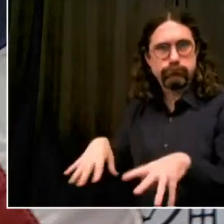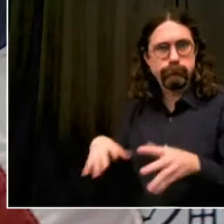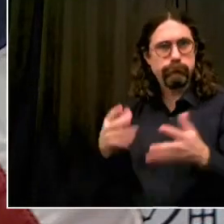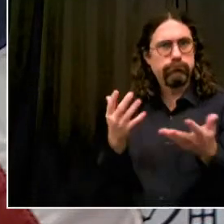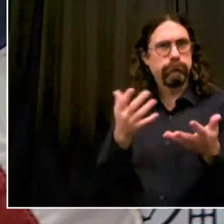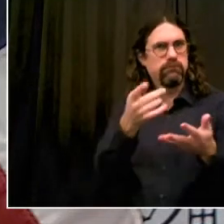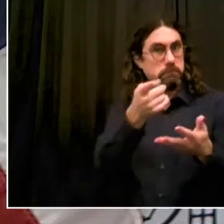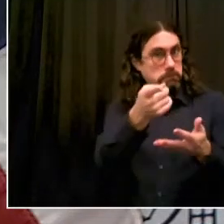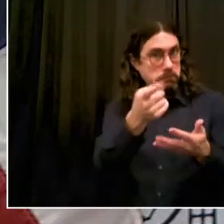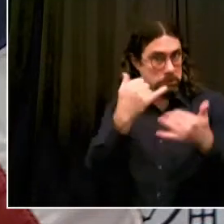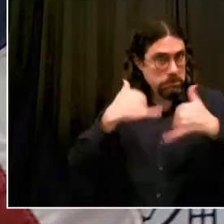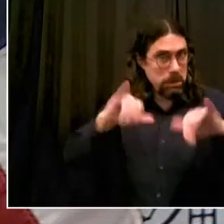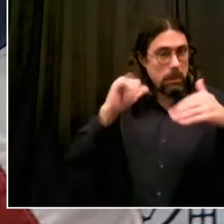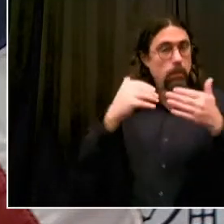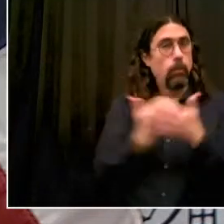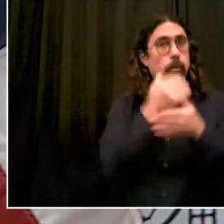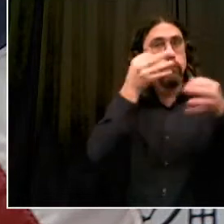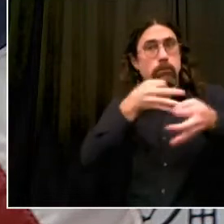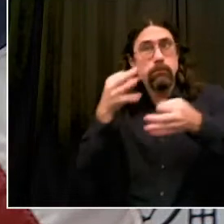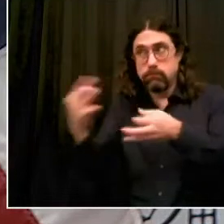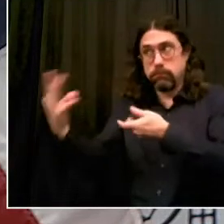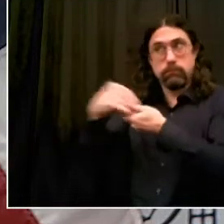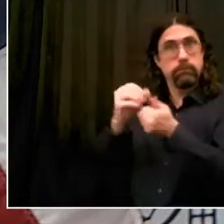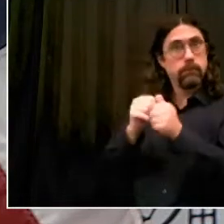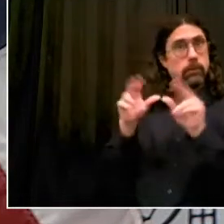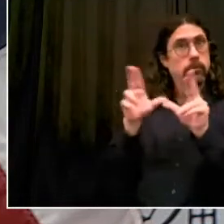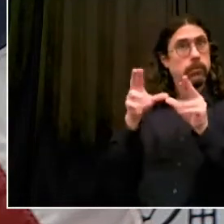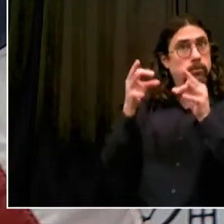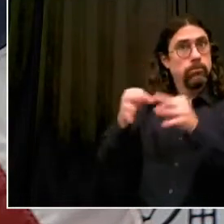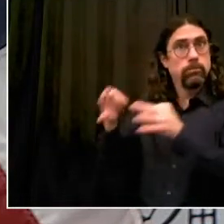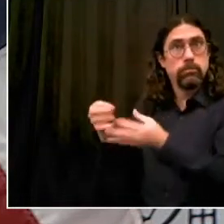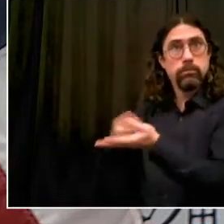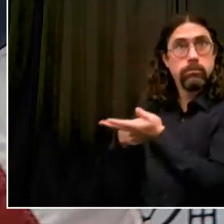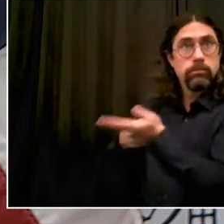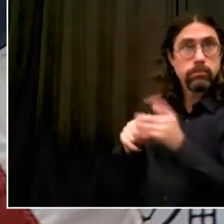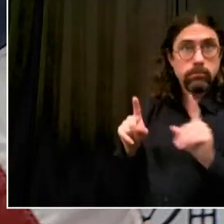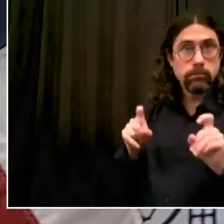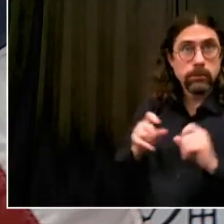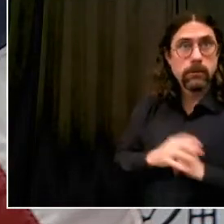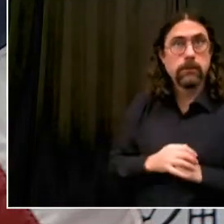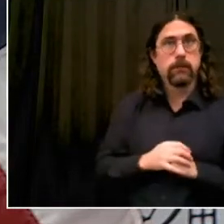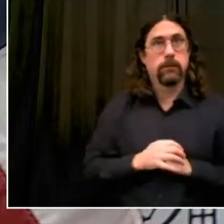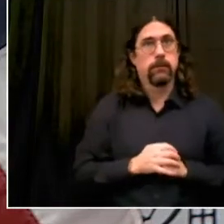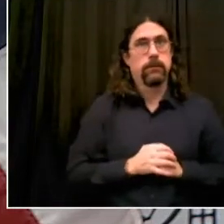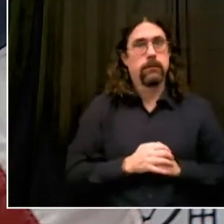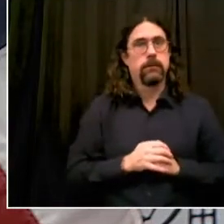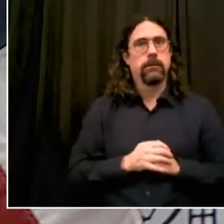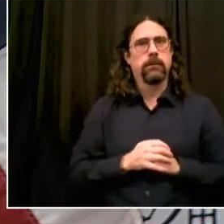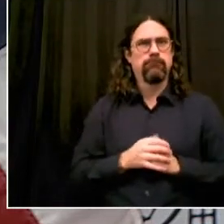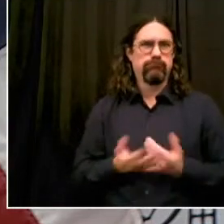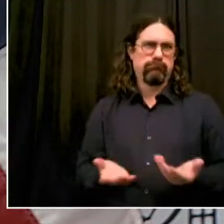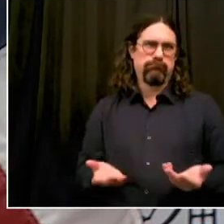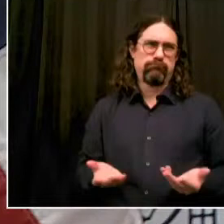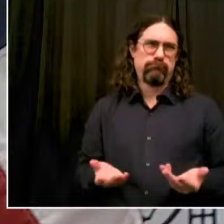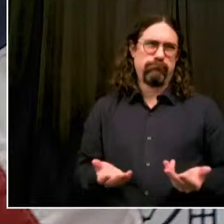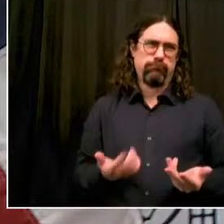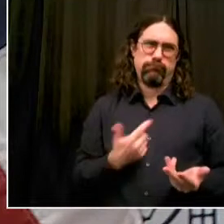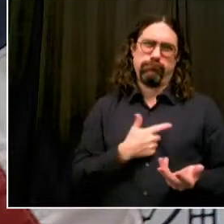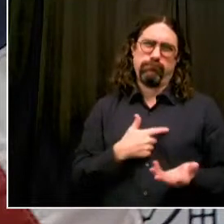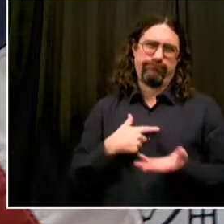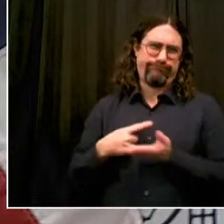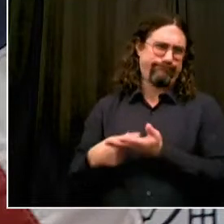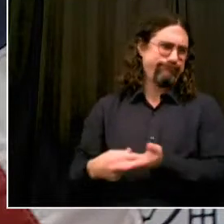represent school safety, the custodial unions, everyone throughout. And I think one of the things that's been very clear